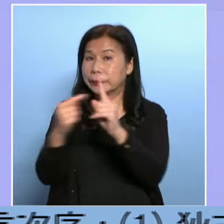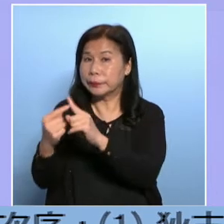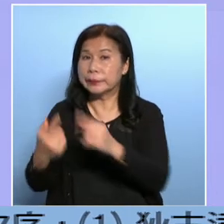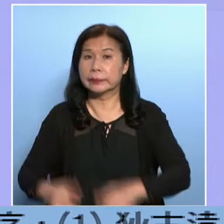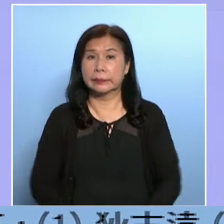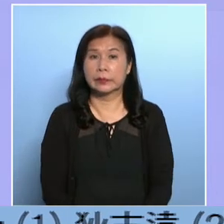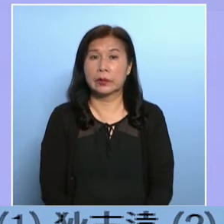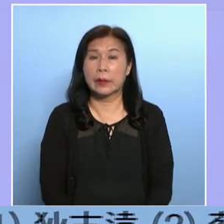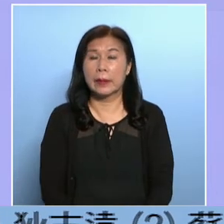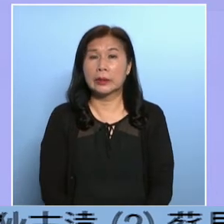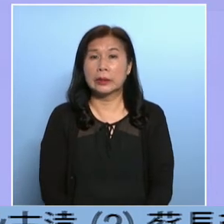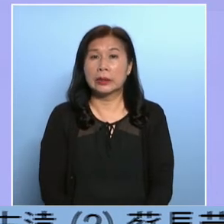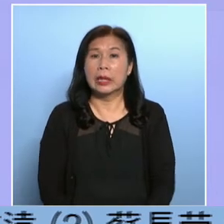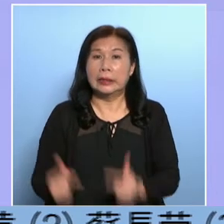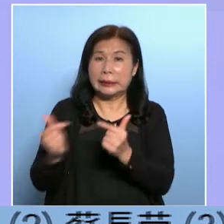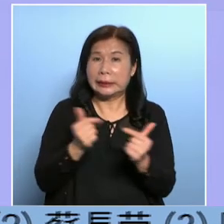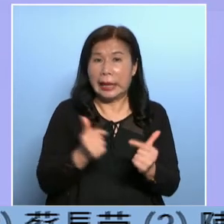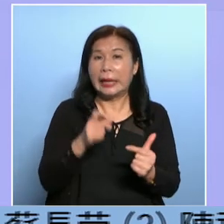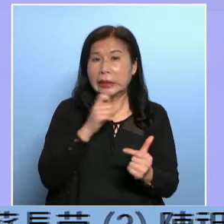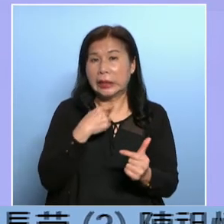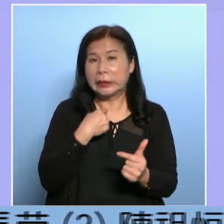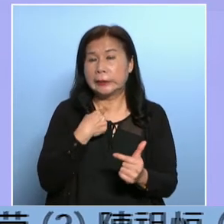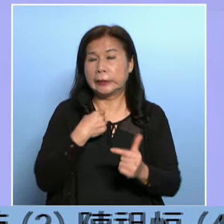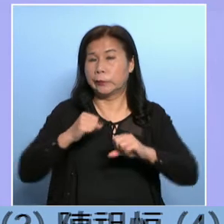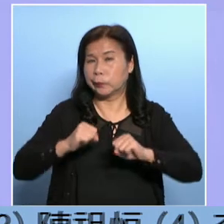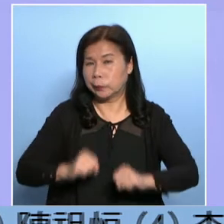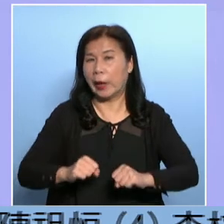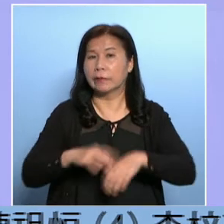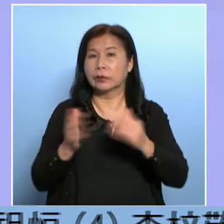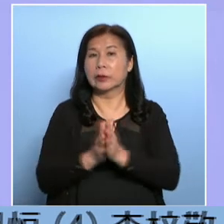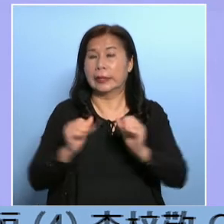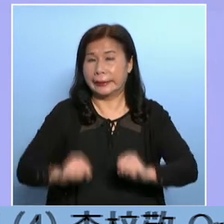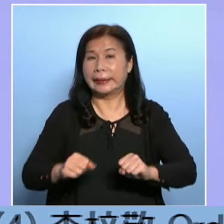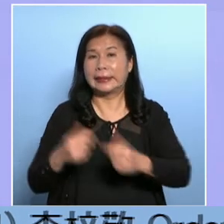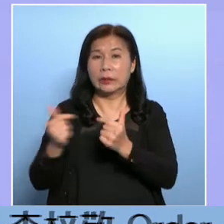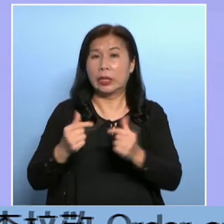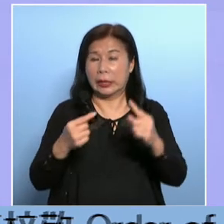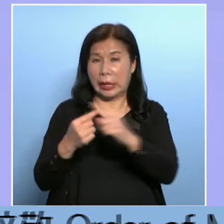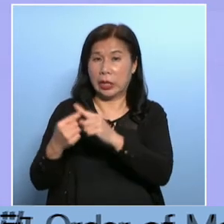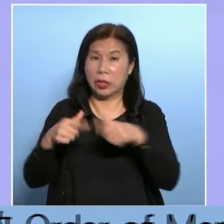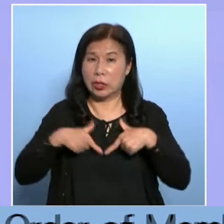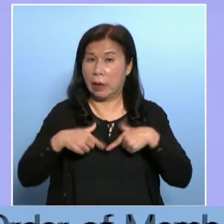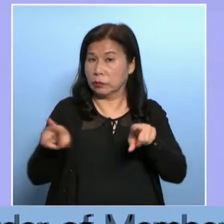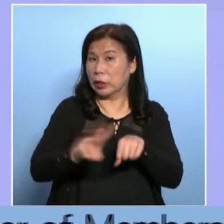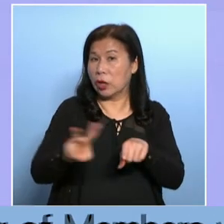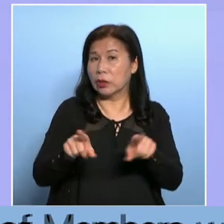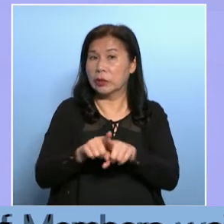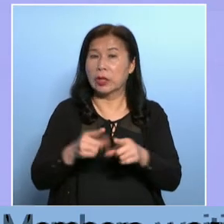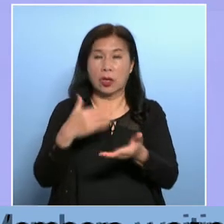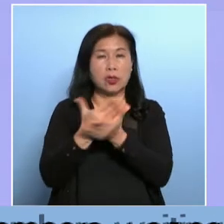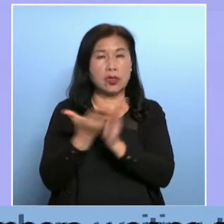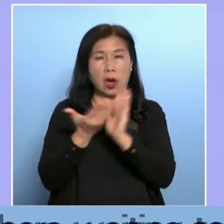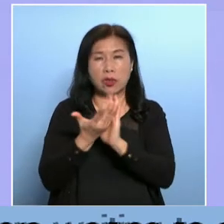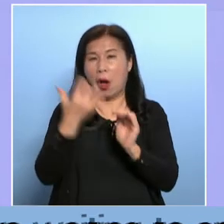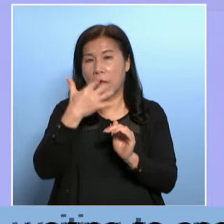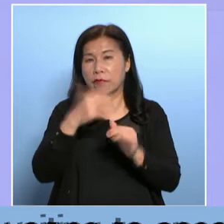The government should tell the public that it should be prepared to be in the long haul and stay